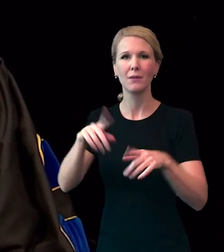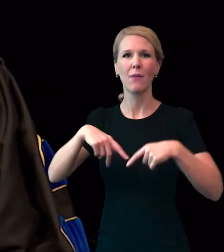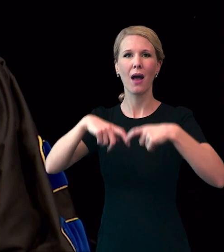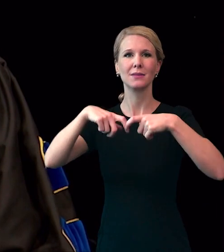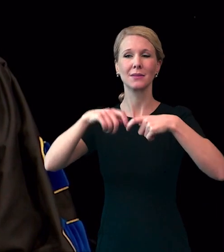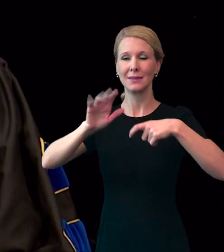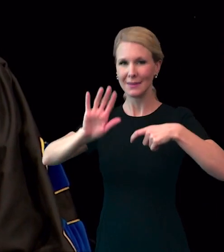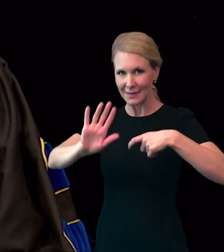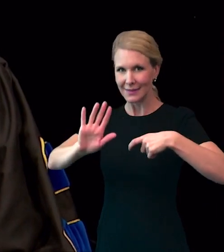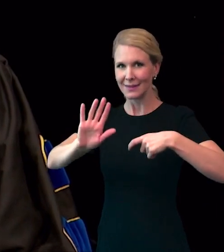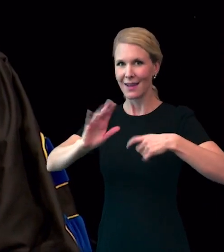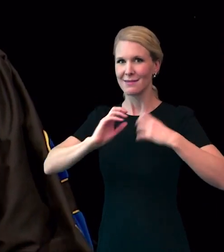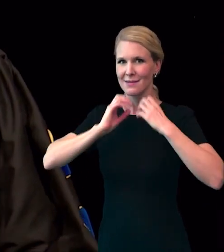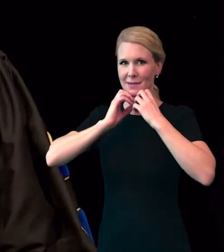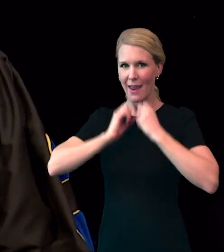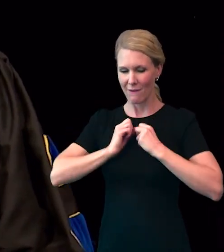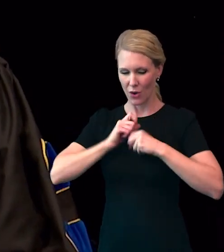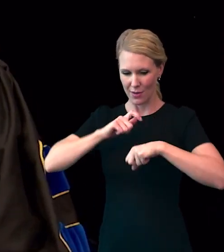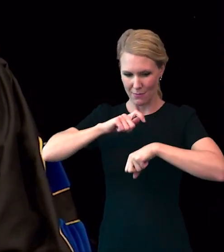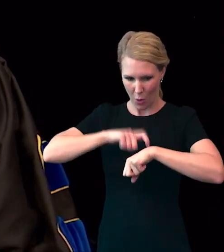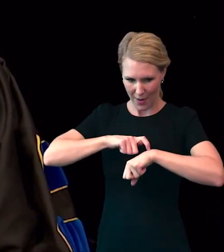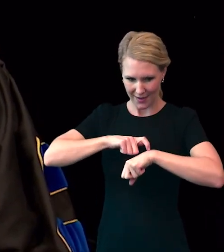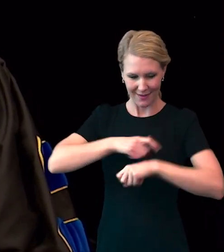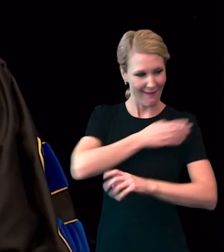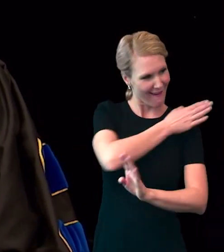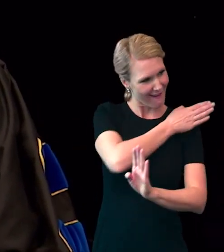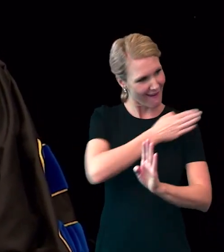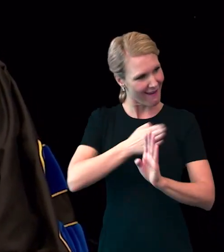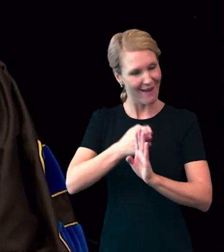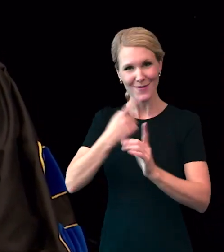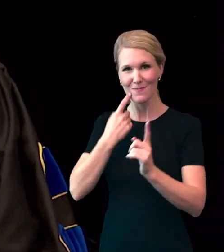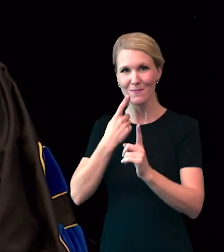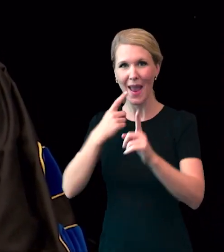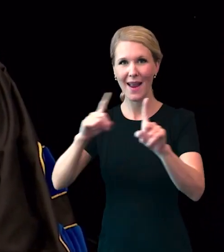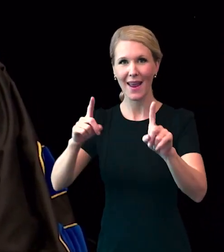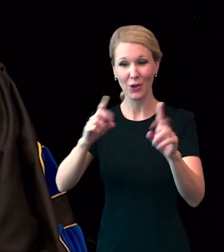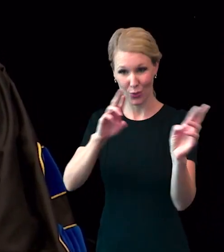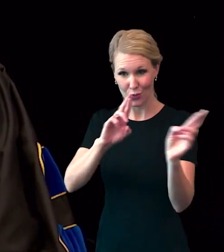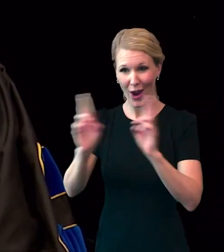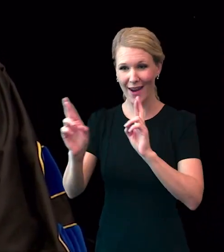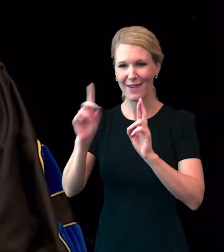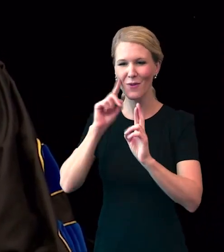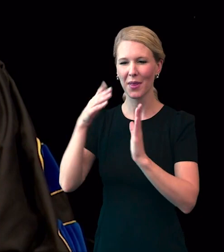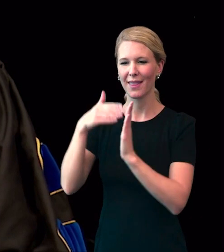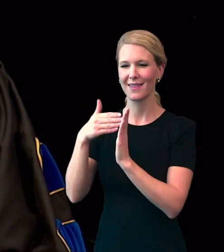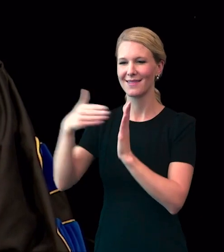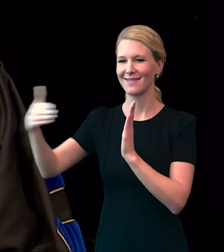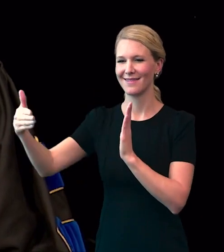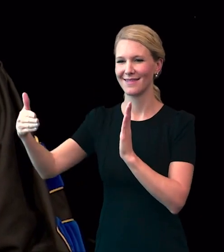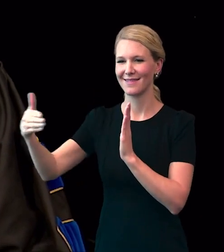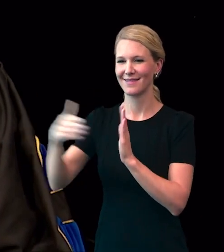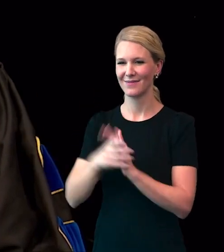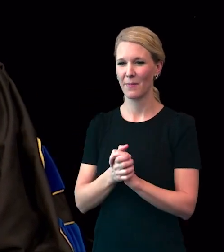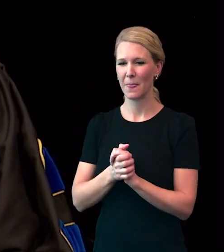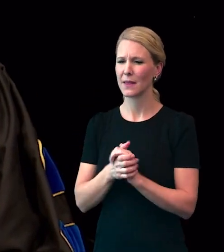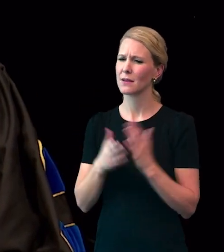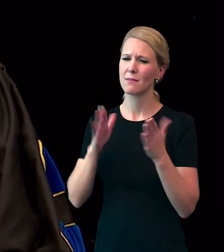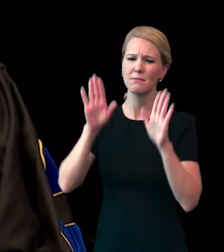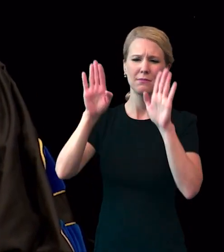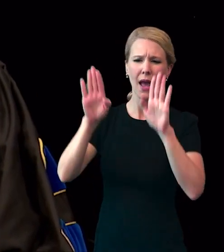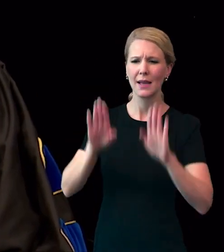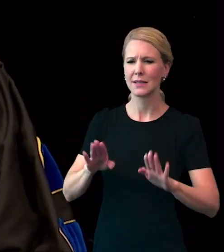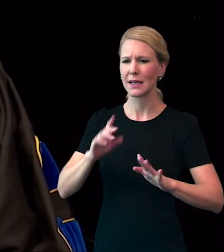this moment and your accomplishments. You made it. You're ready for that next step in your path. You've shown remarkable